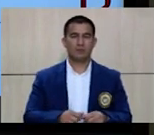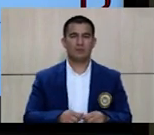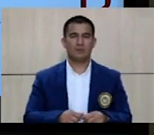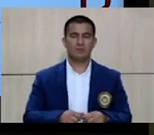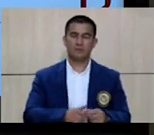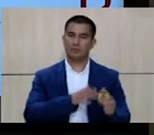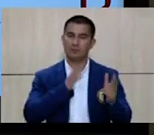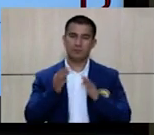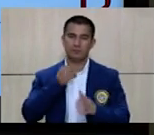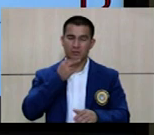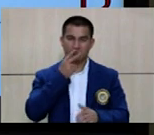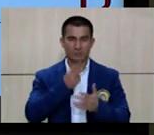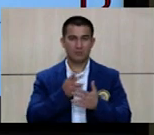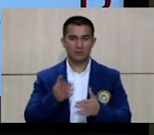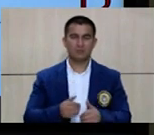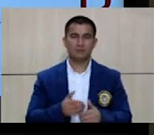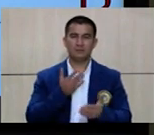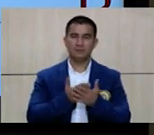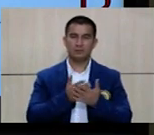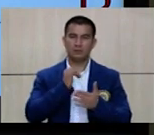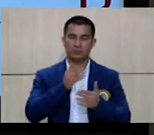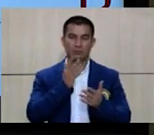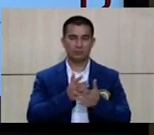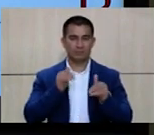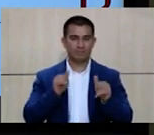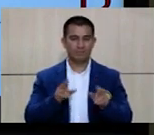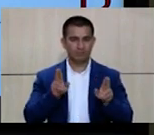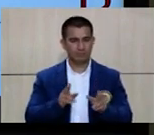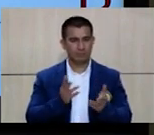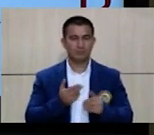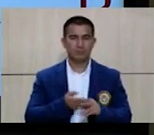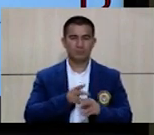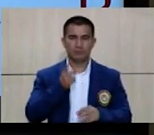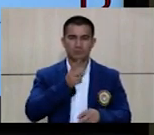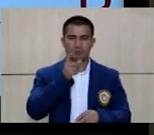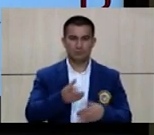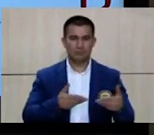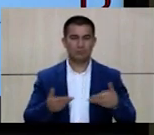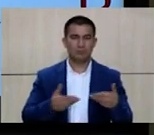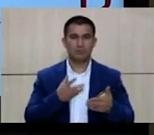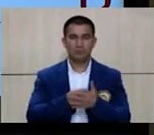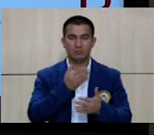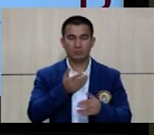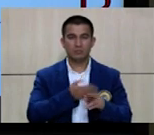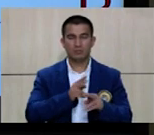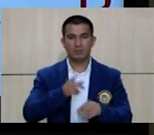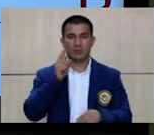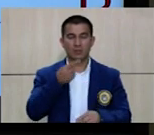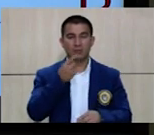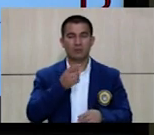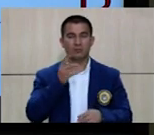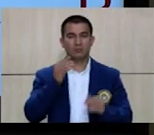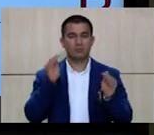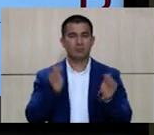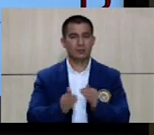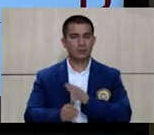Endi e'tiboringizni qarating. Masala shartiga ko'ra birinchi piyodaning vaqti ikkinchisidan 1 soat